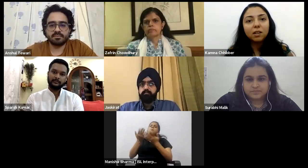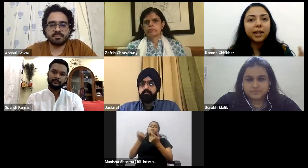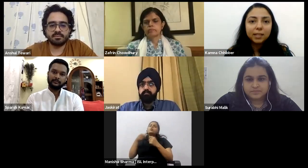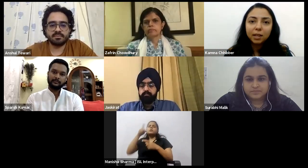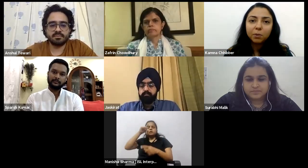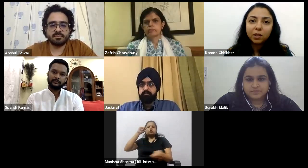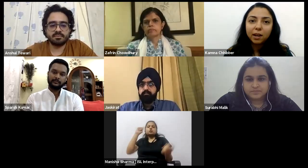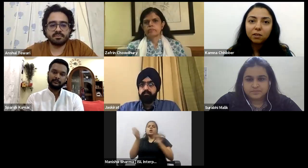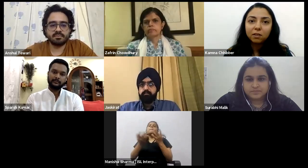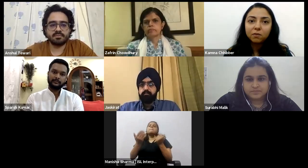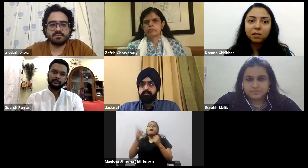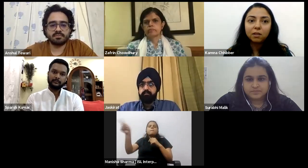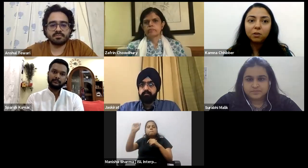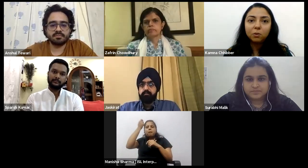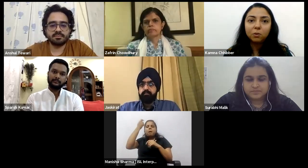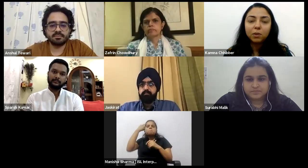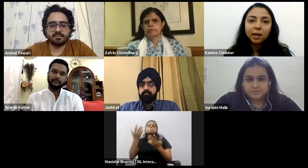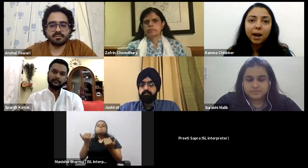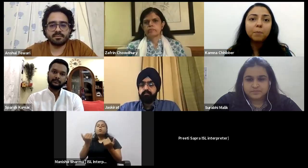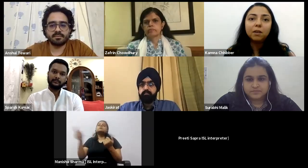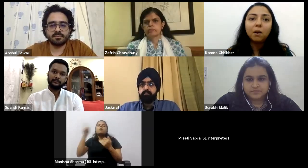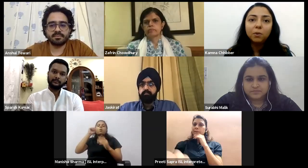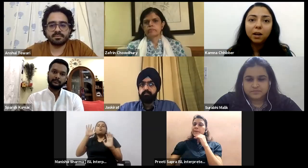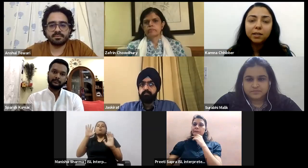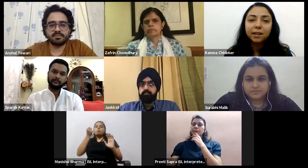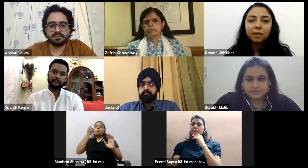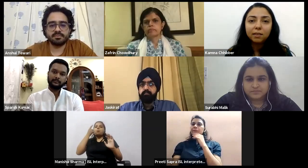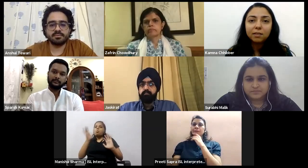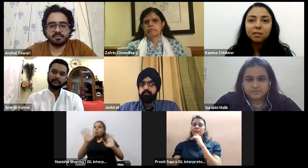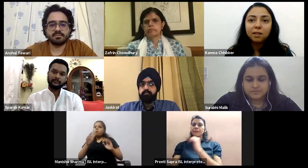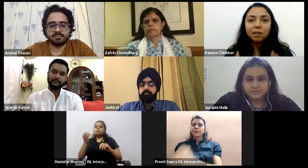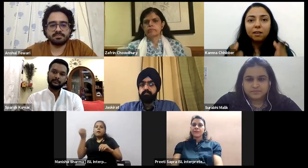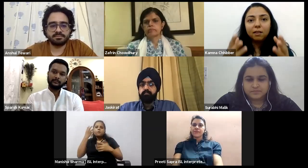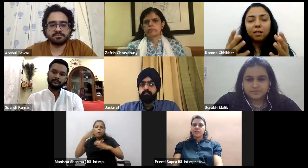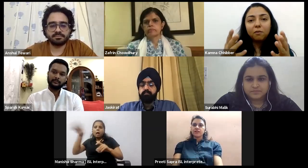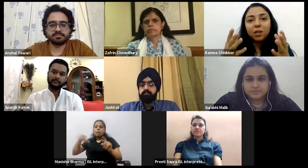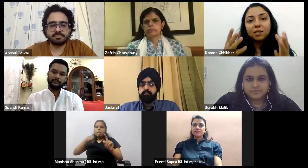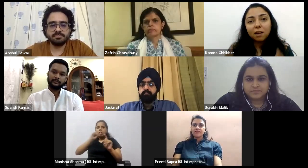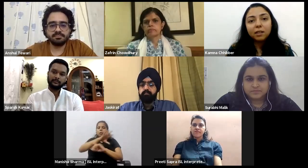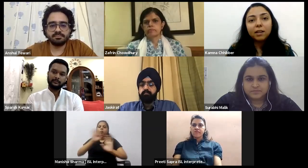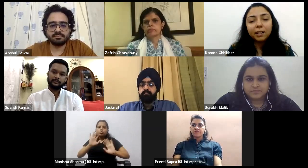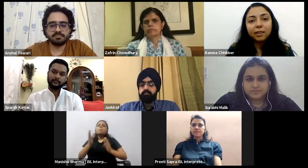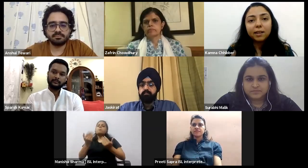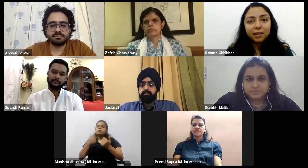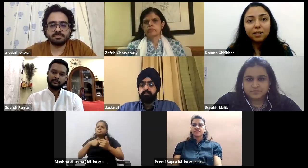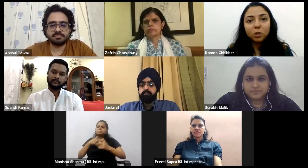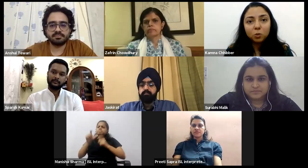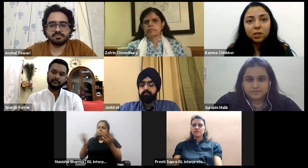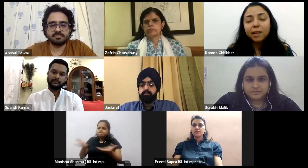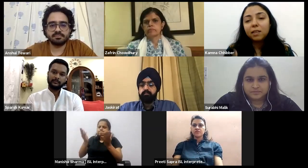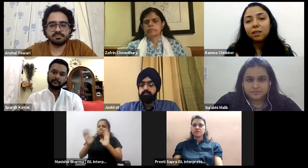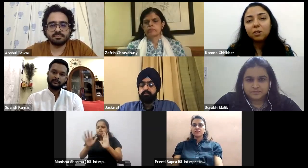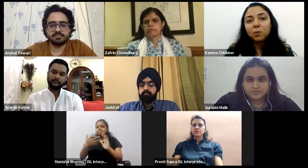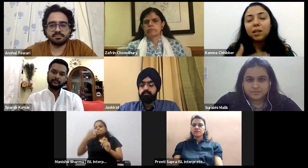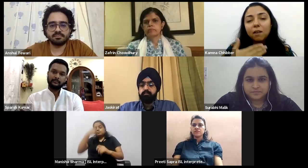change the landscape of the narratives that happen around us. And I think this is, if we can start inculcating that as individuals,